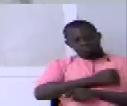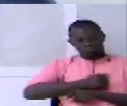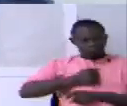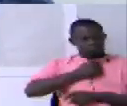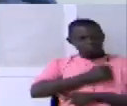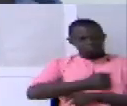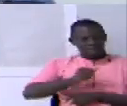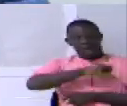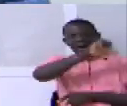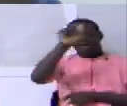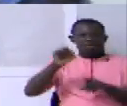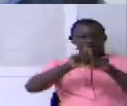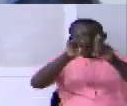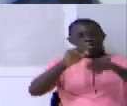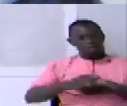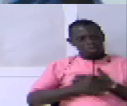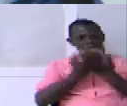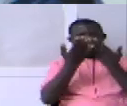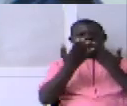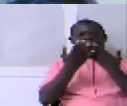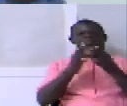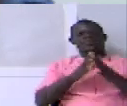and with compassion.